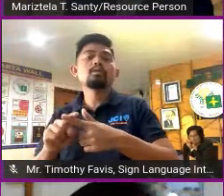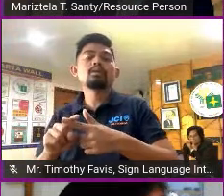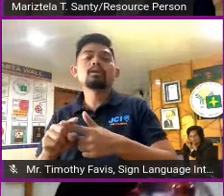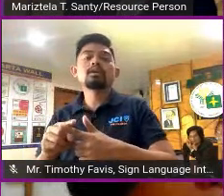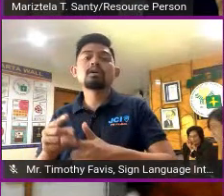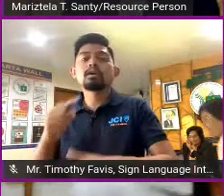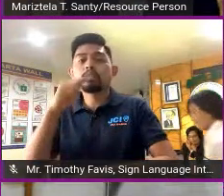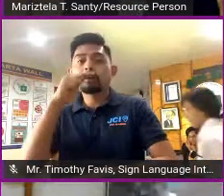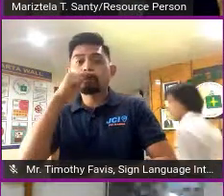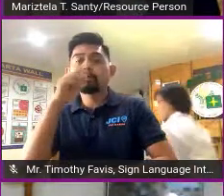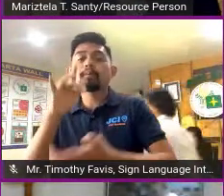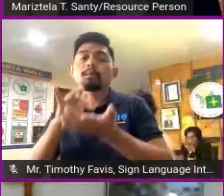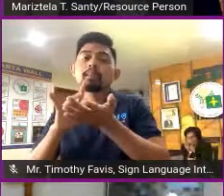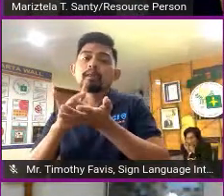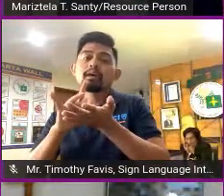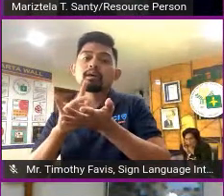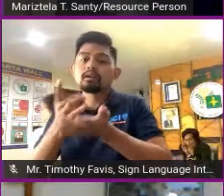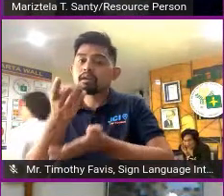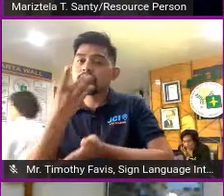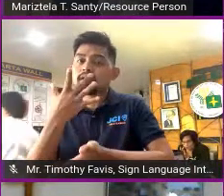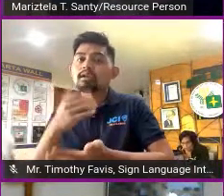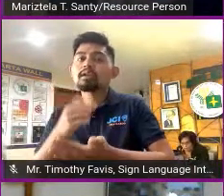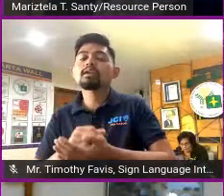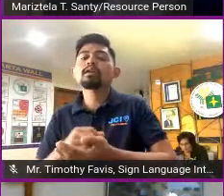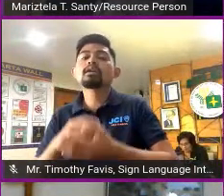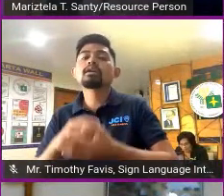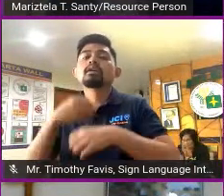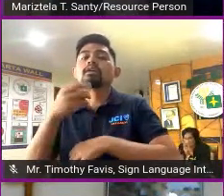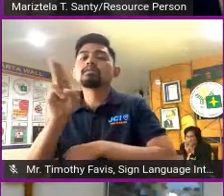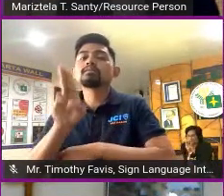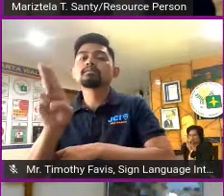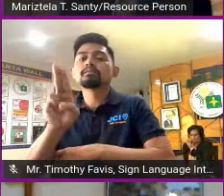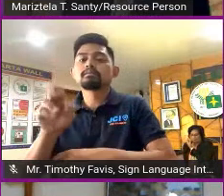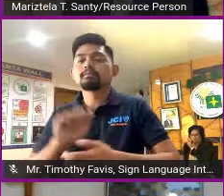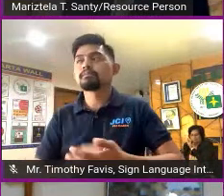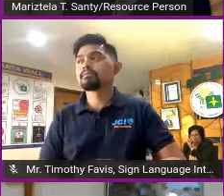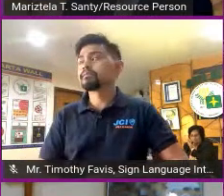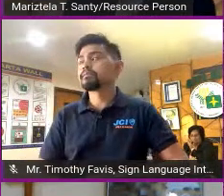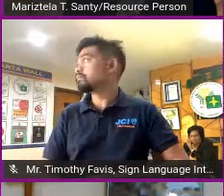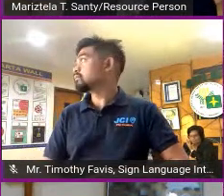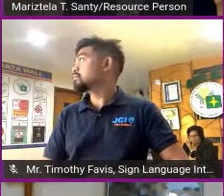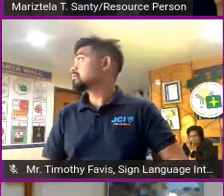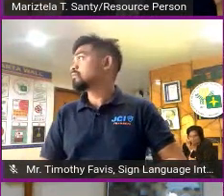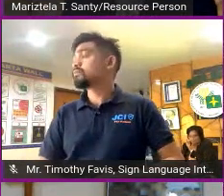abuse. Very common po, usually sa barangay itong